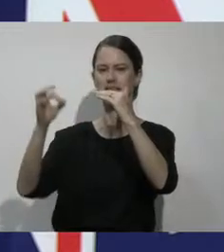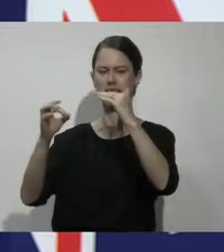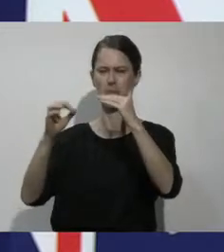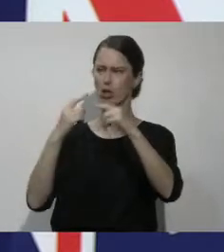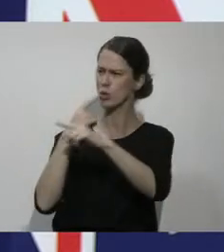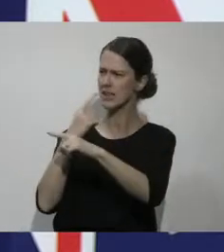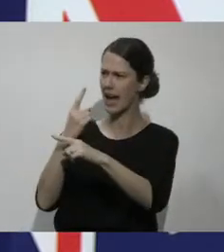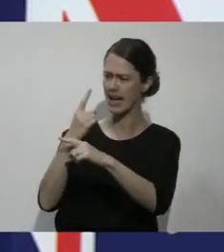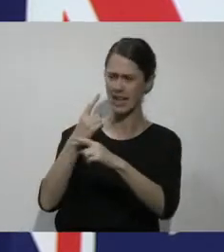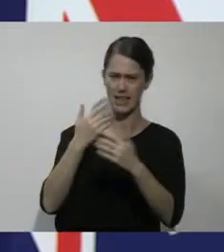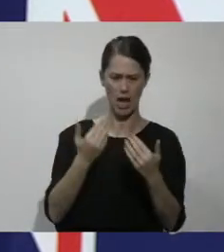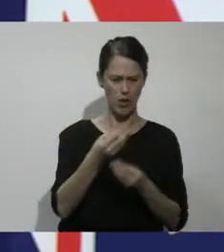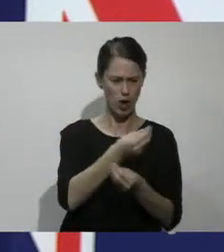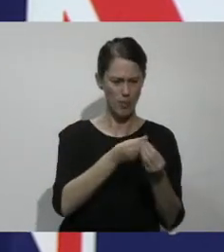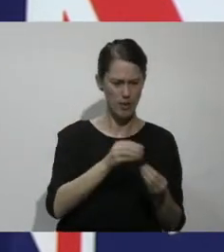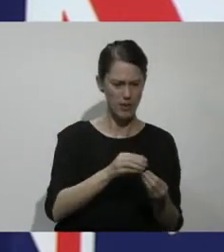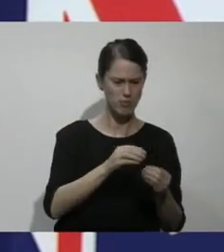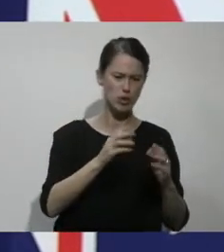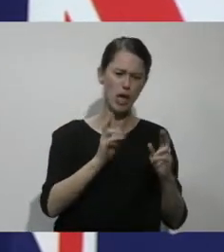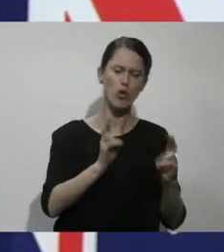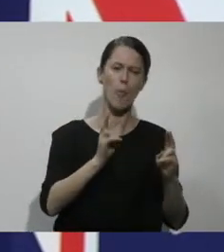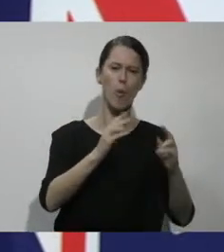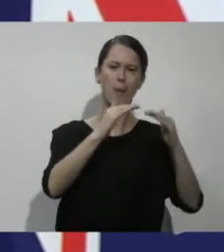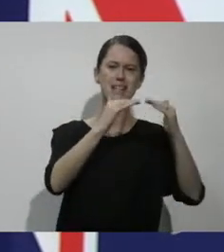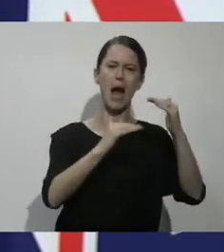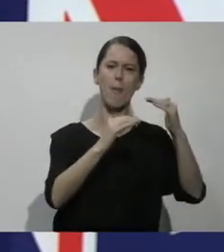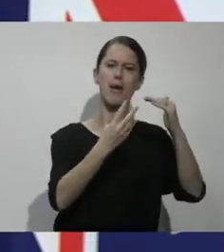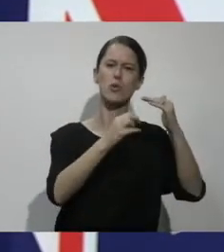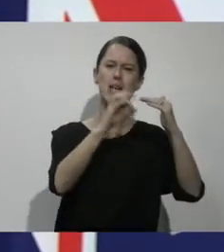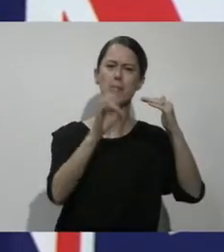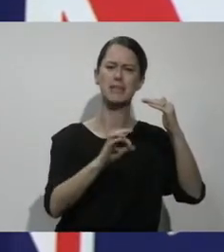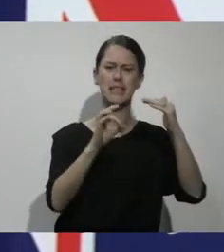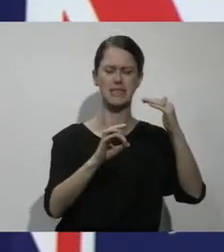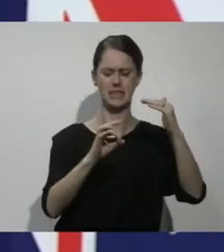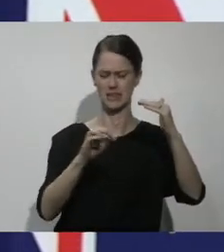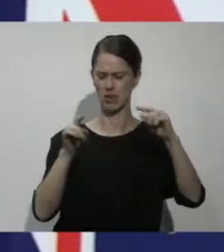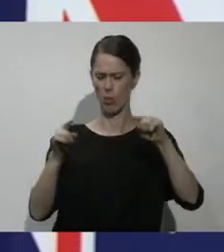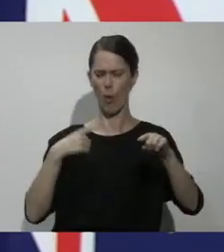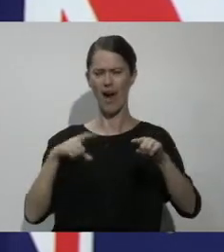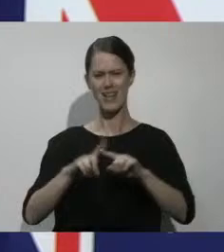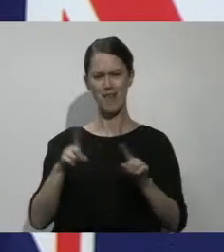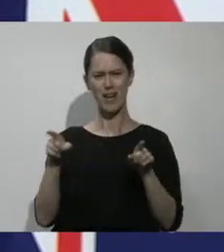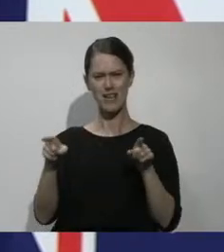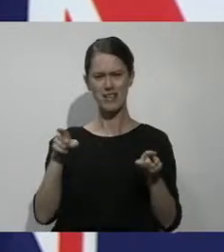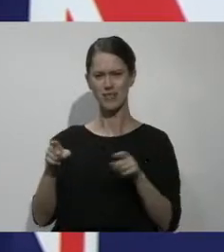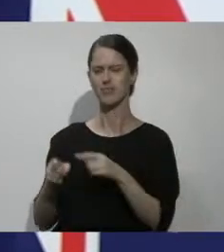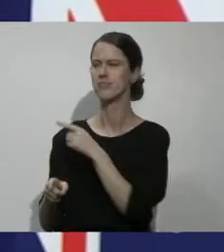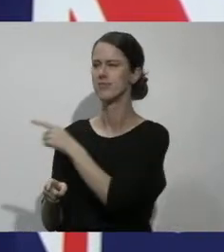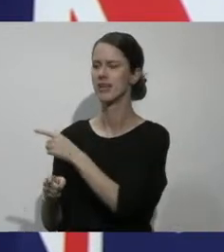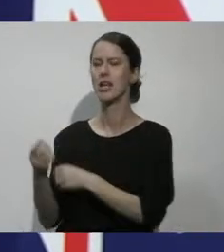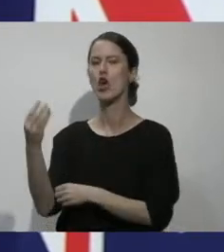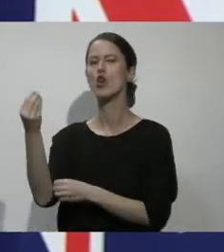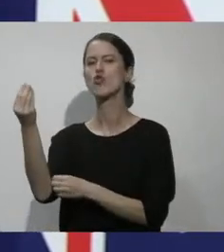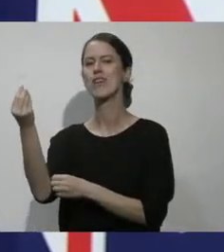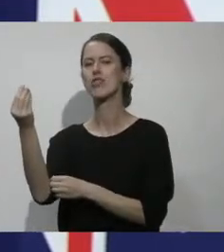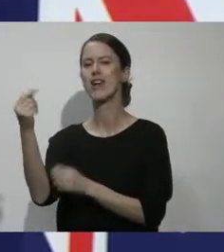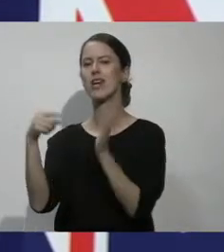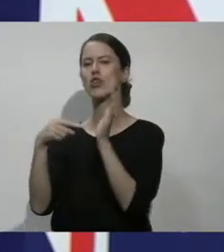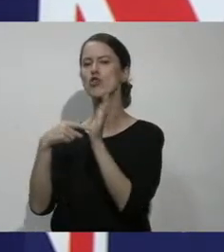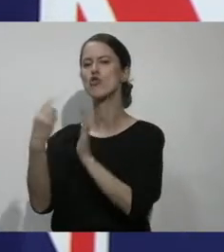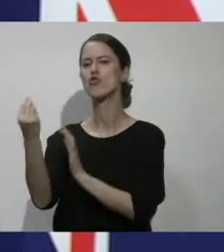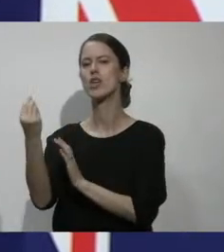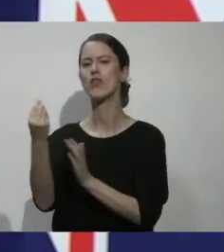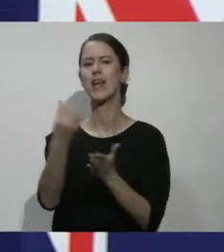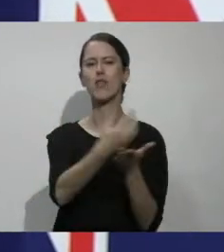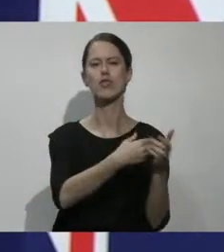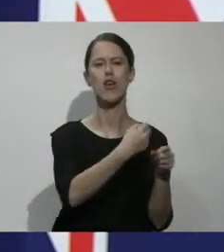off pent-up demand coming out of level 4? No, that's because that was the Treasury and the Reserve Bank always had slightly different definitions of